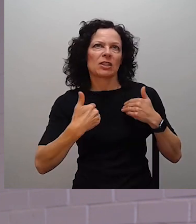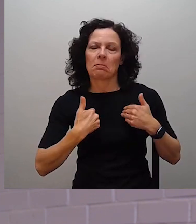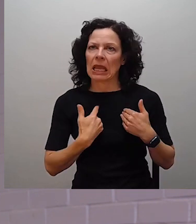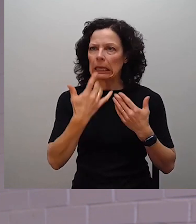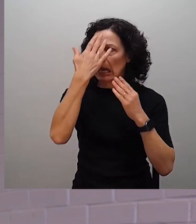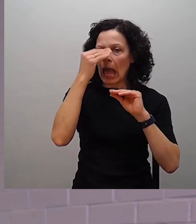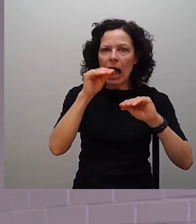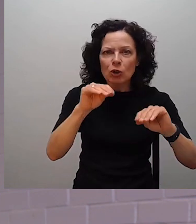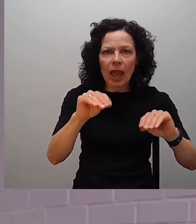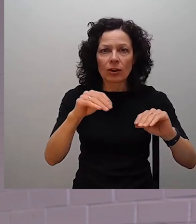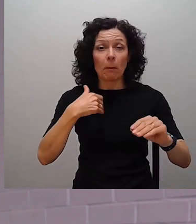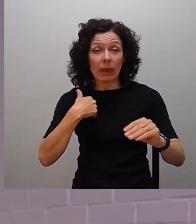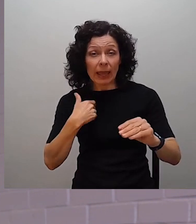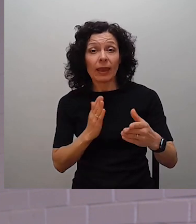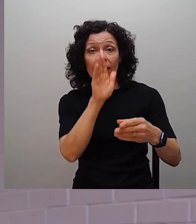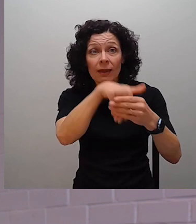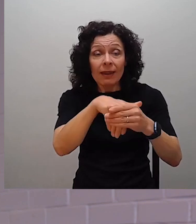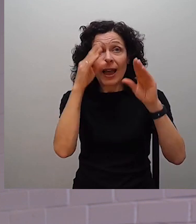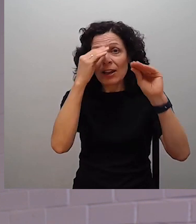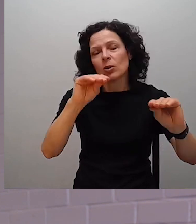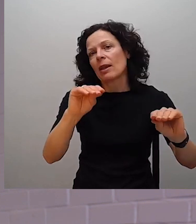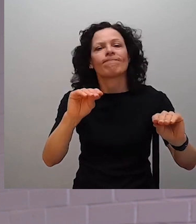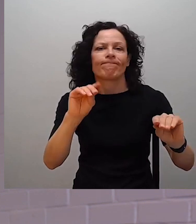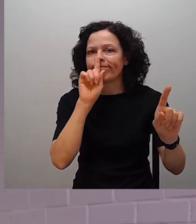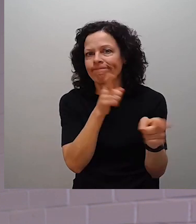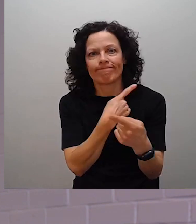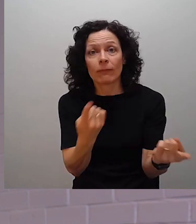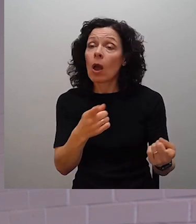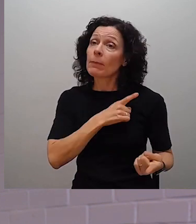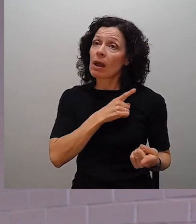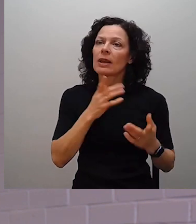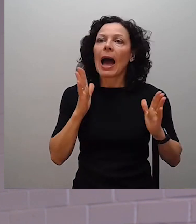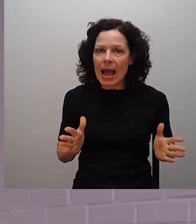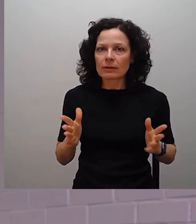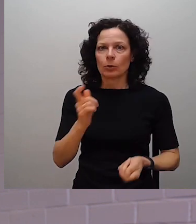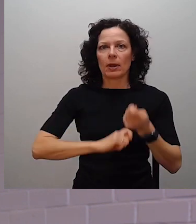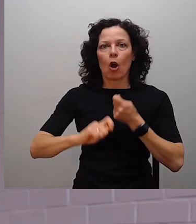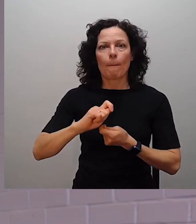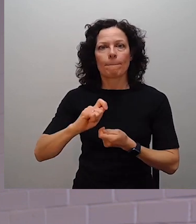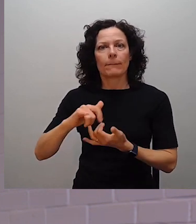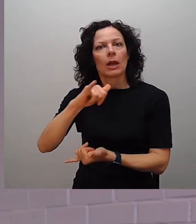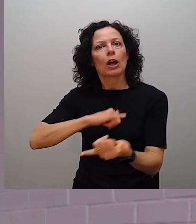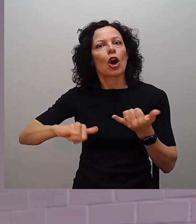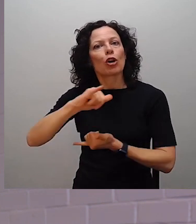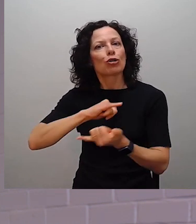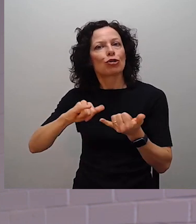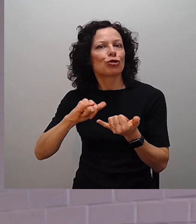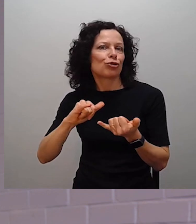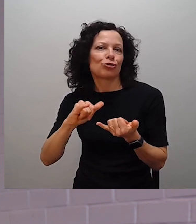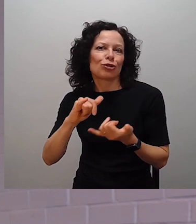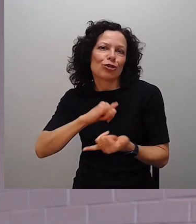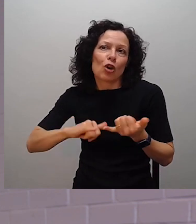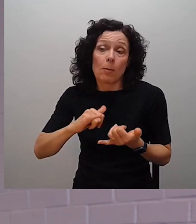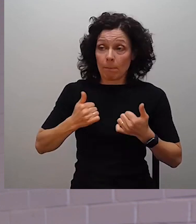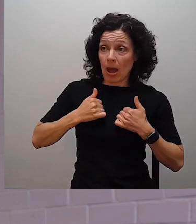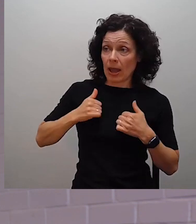like education, I could never go into education because I had to be a showman. Not just because like it's because of